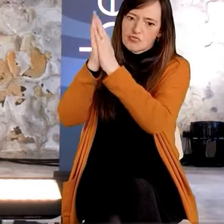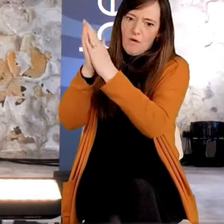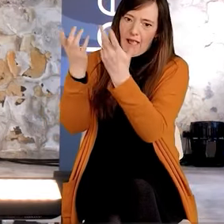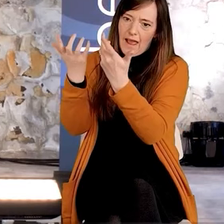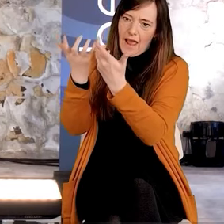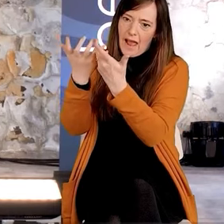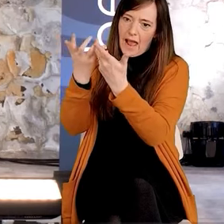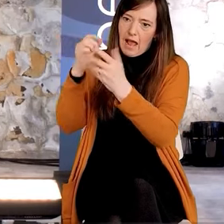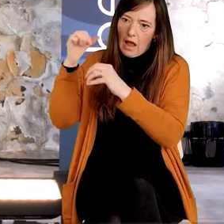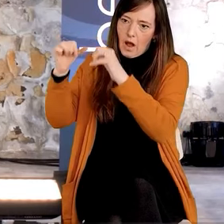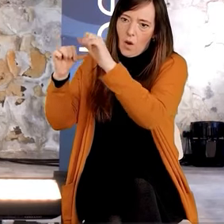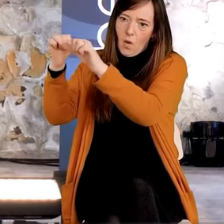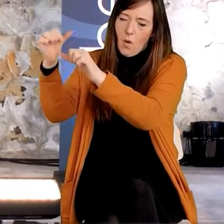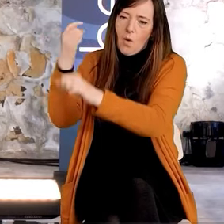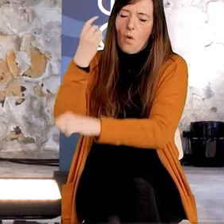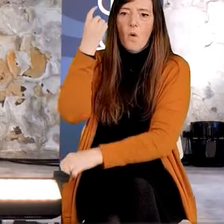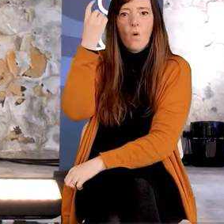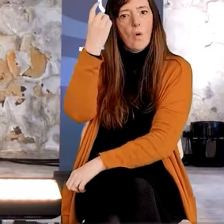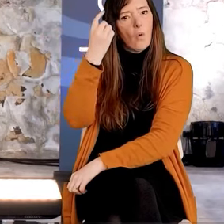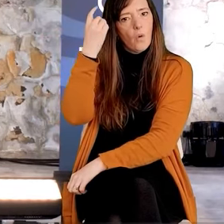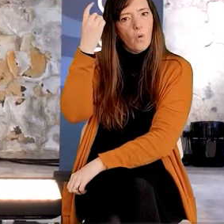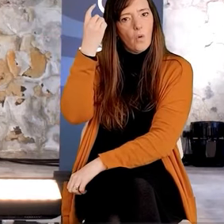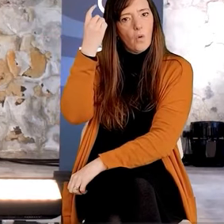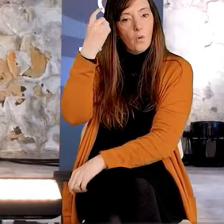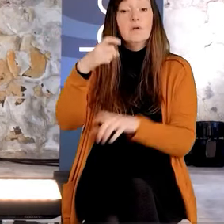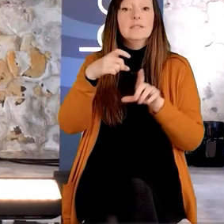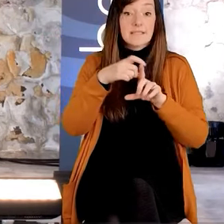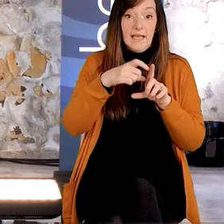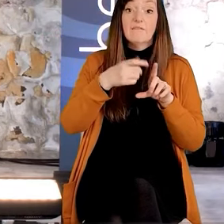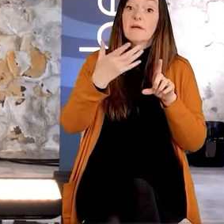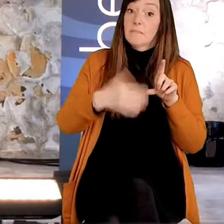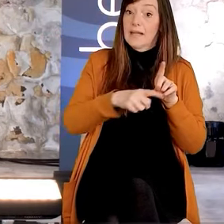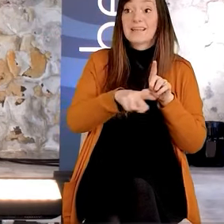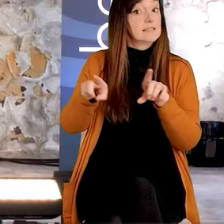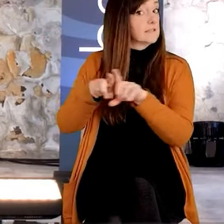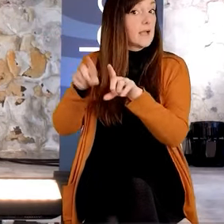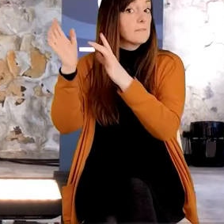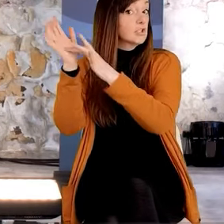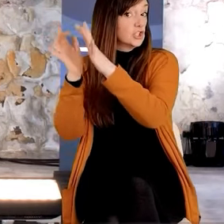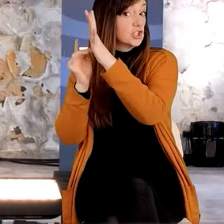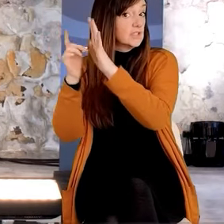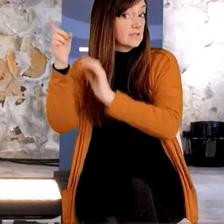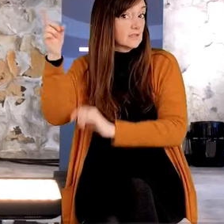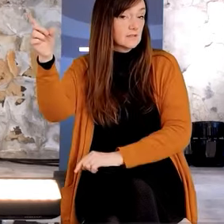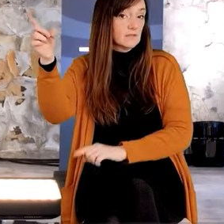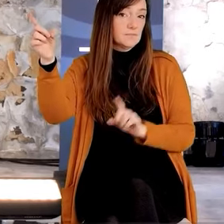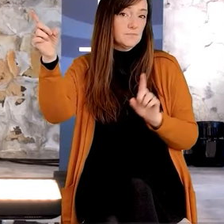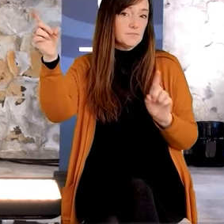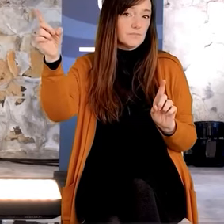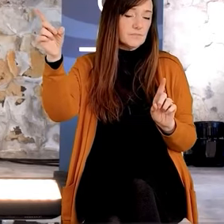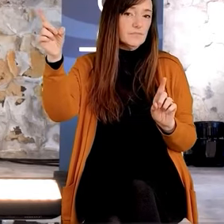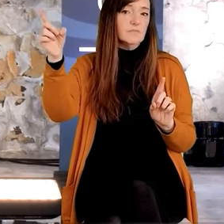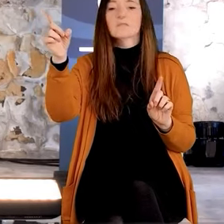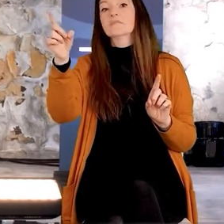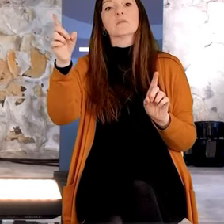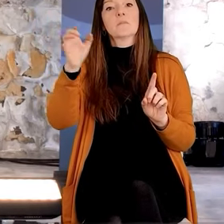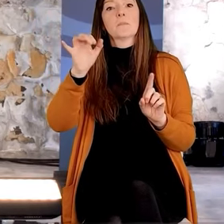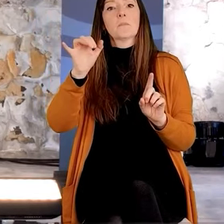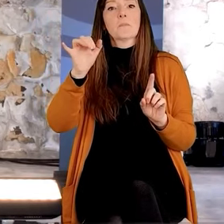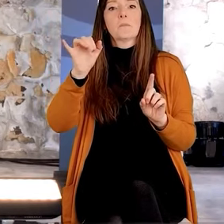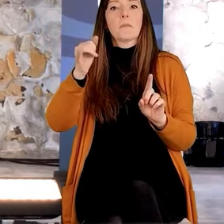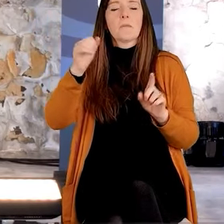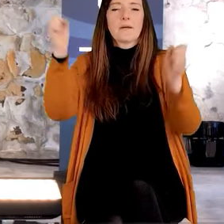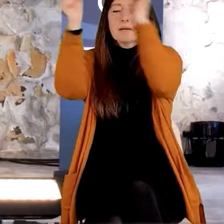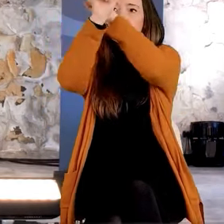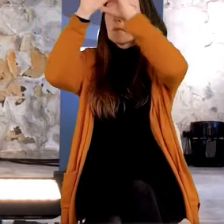my prayers. And David did that. Jesus certainly did that. You might think of